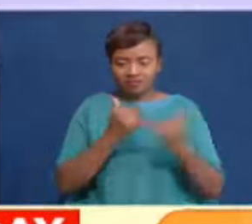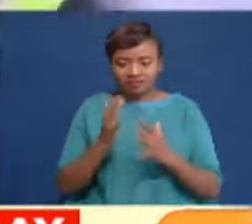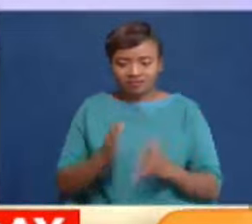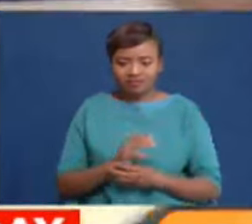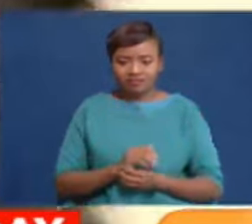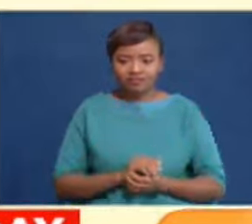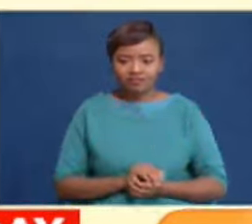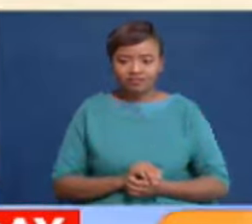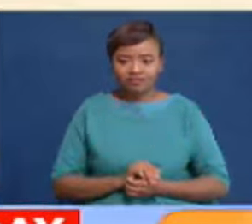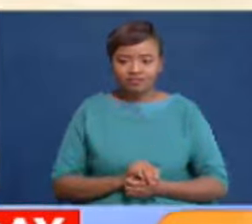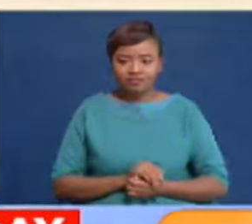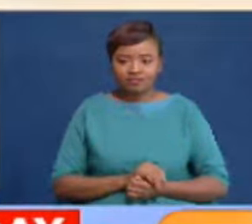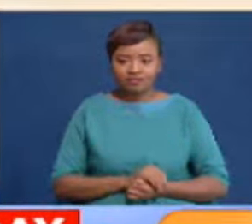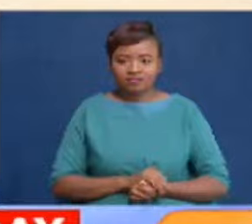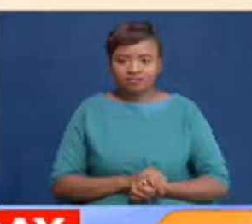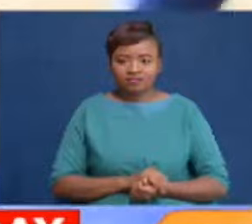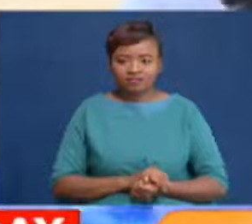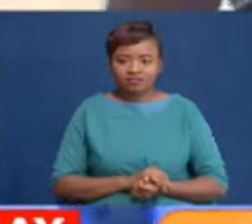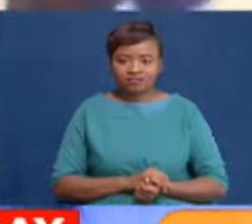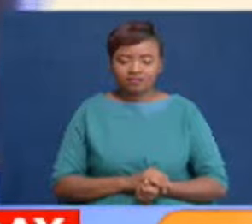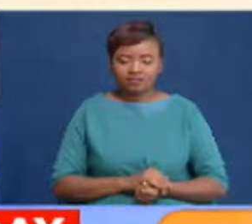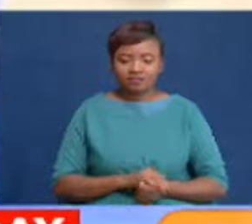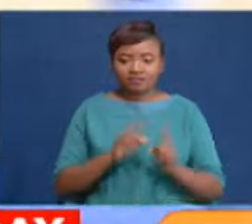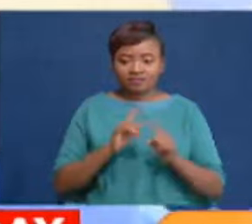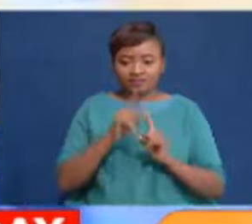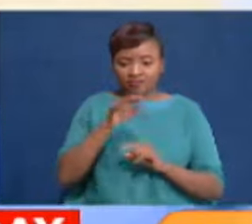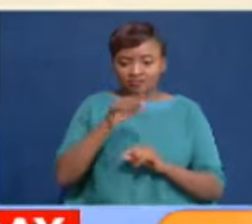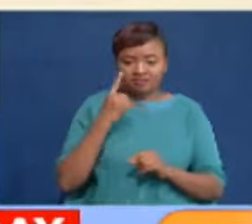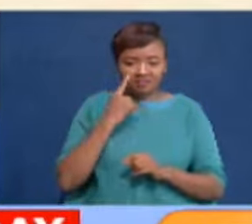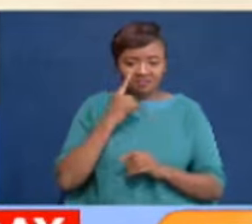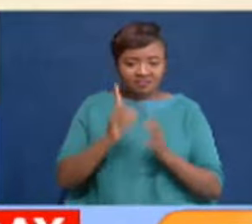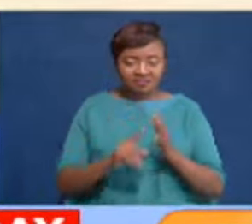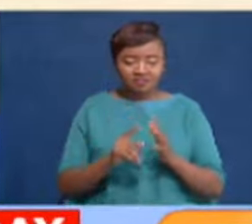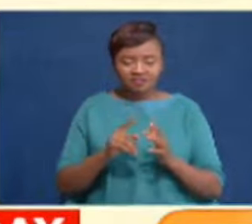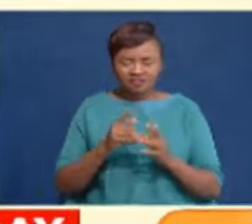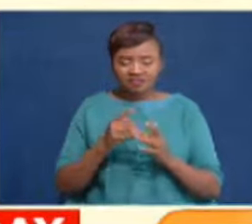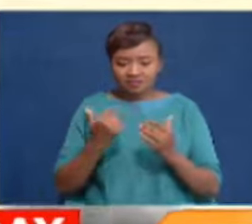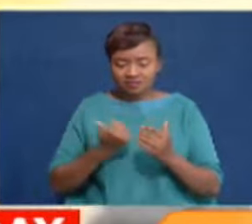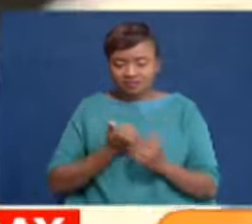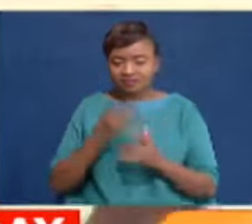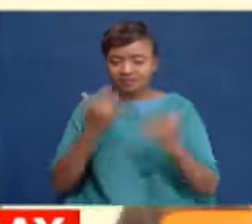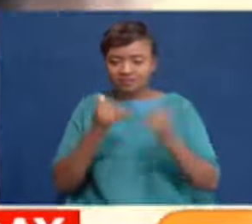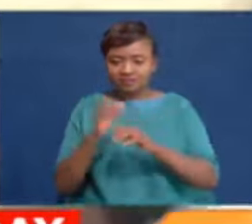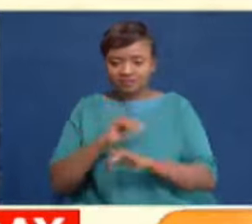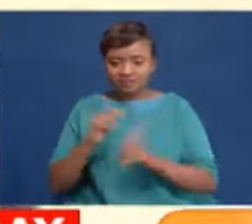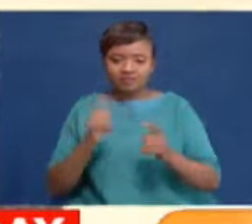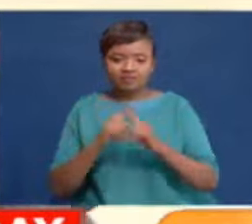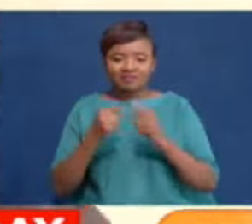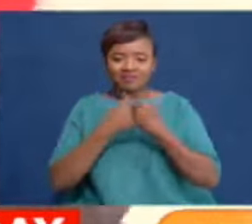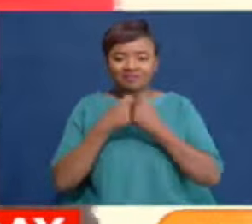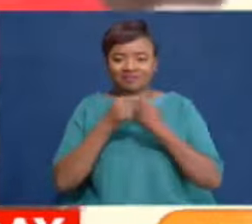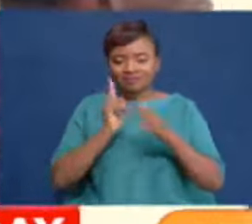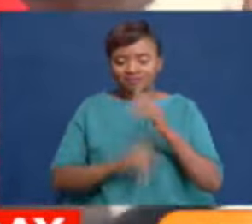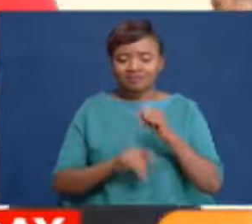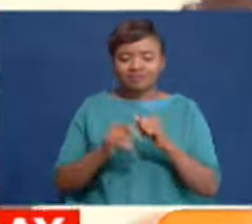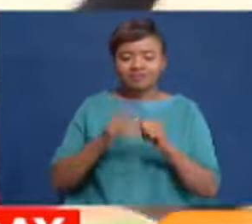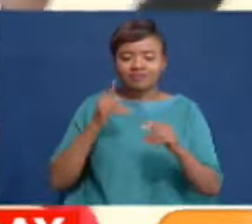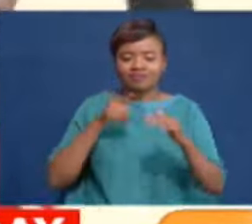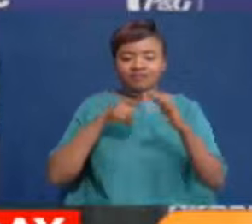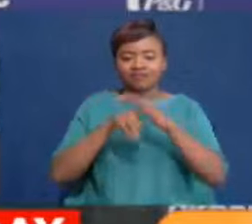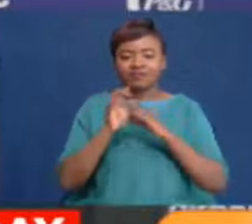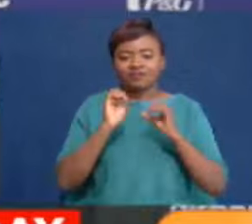on the wings. Munala is happy with the reception part of the game despite the balls not reaching the net for the center players to